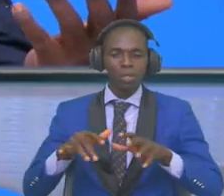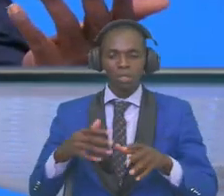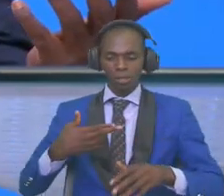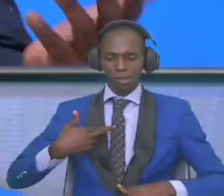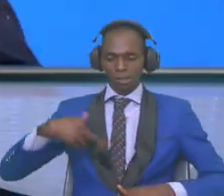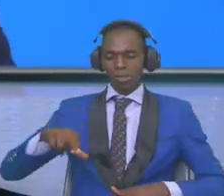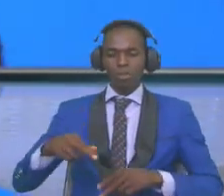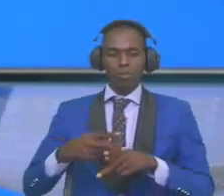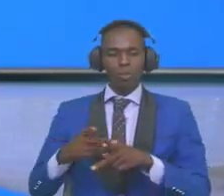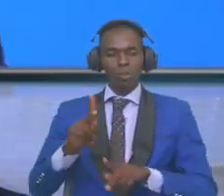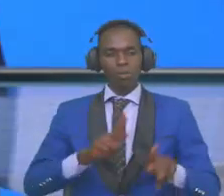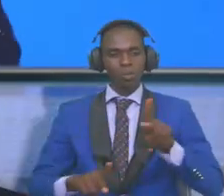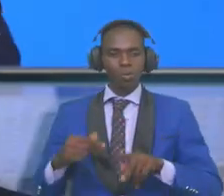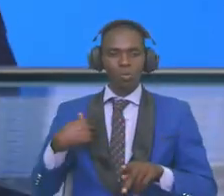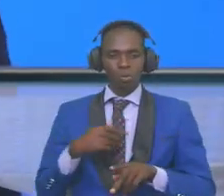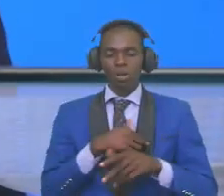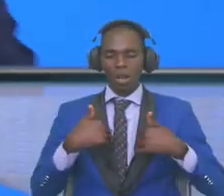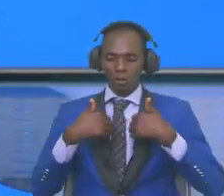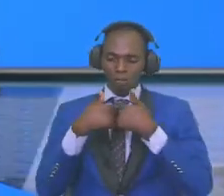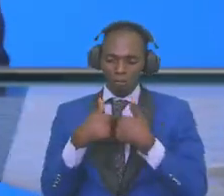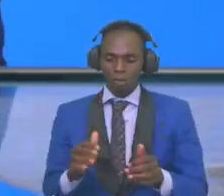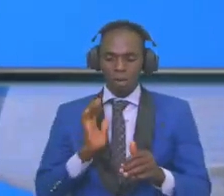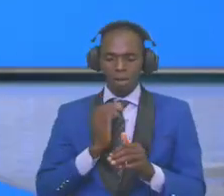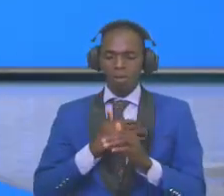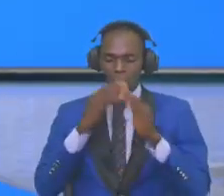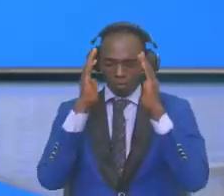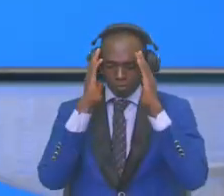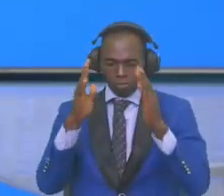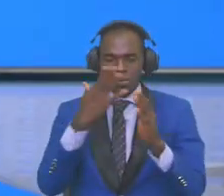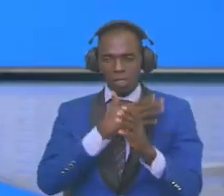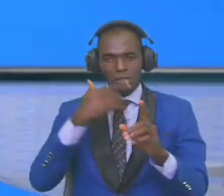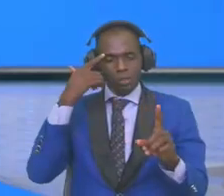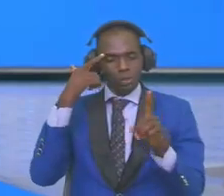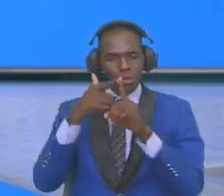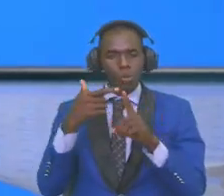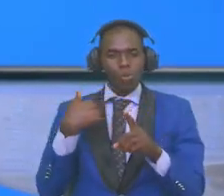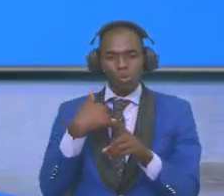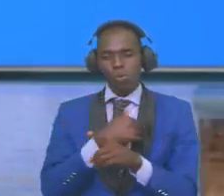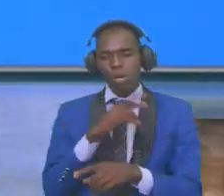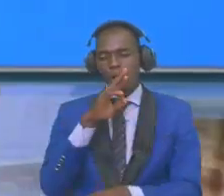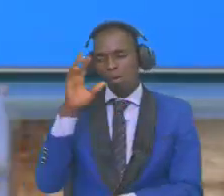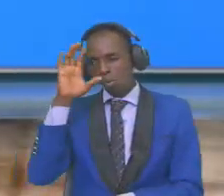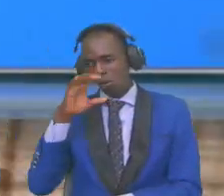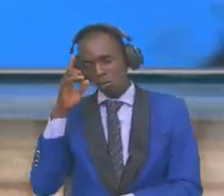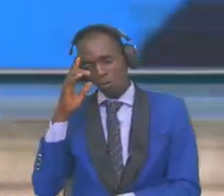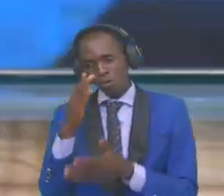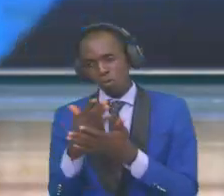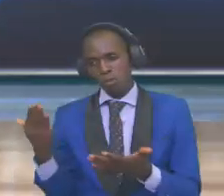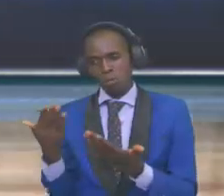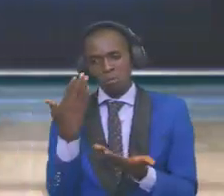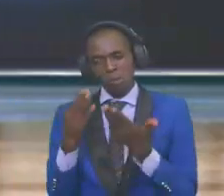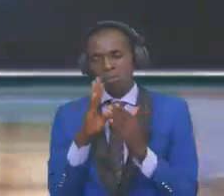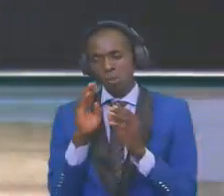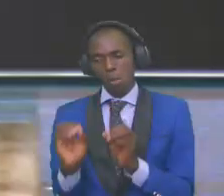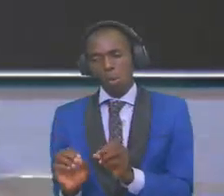our ground. We have lost our focus. We're looking for something. Either we're looking for opportunities,